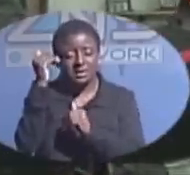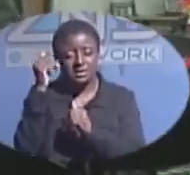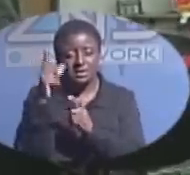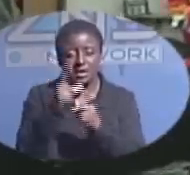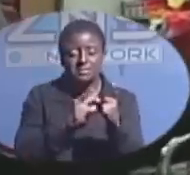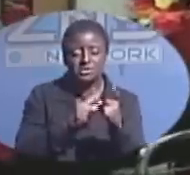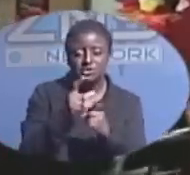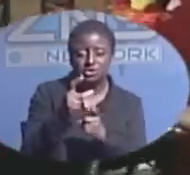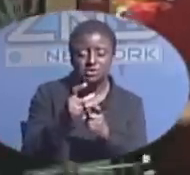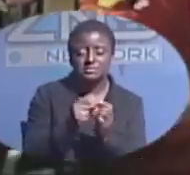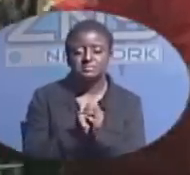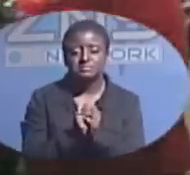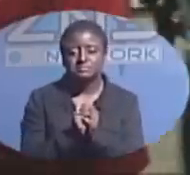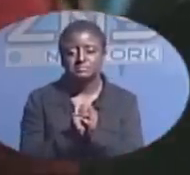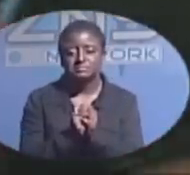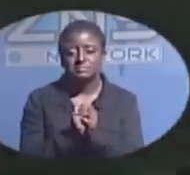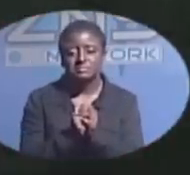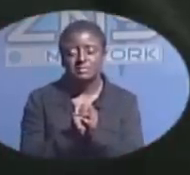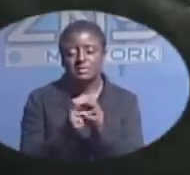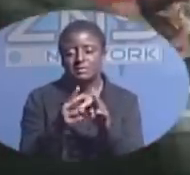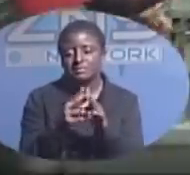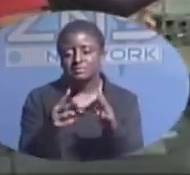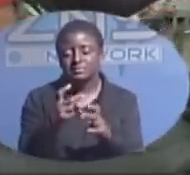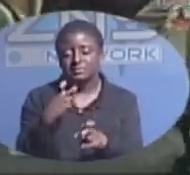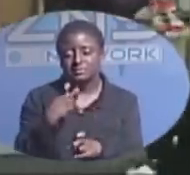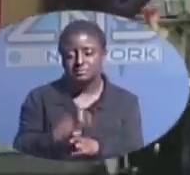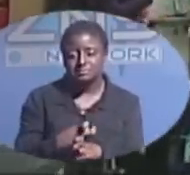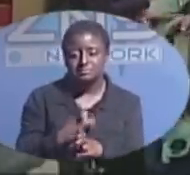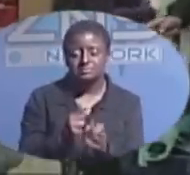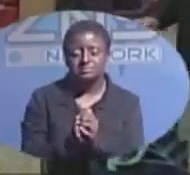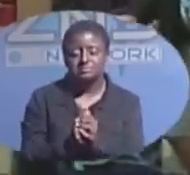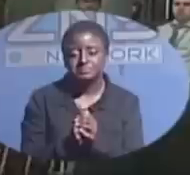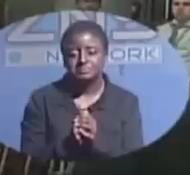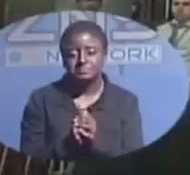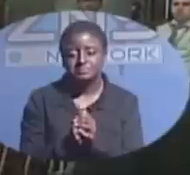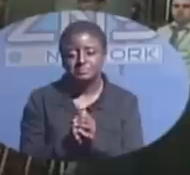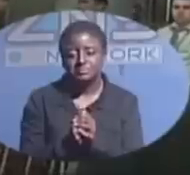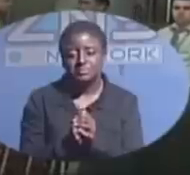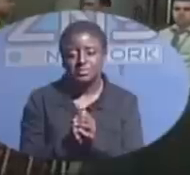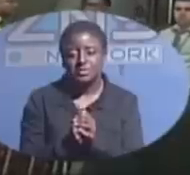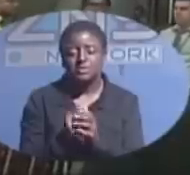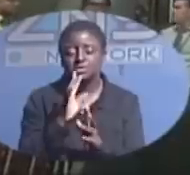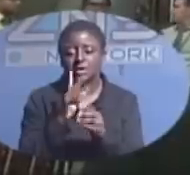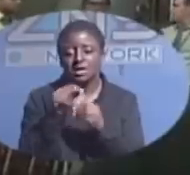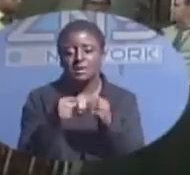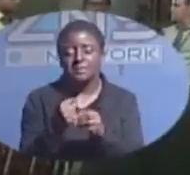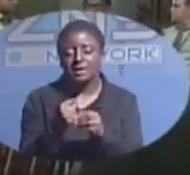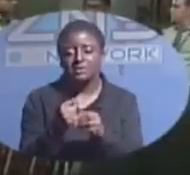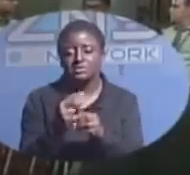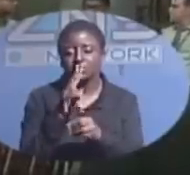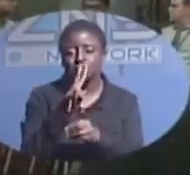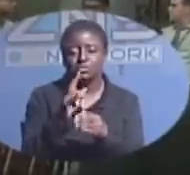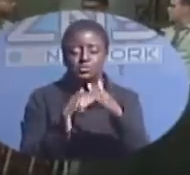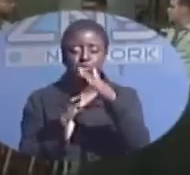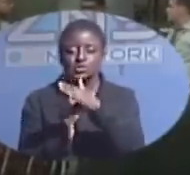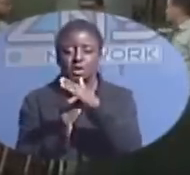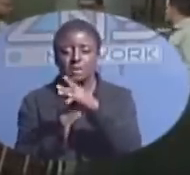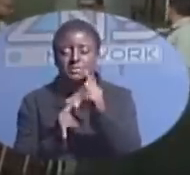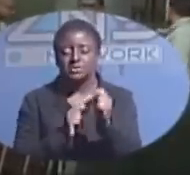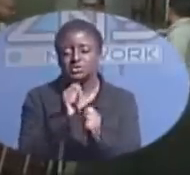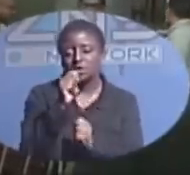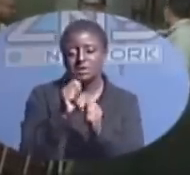You know, when you talk about going to qualify for the World Championship and the Pan Am Championship, the two top tournaments in the region and in the